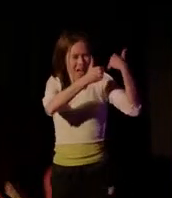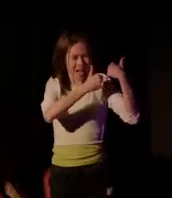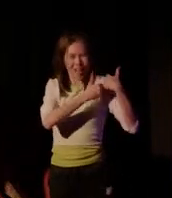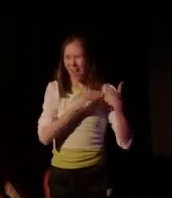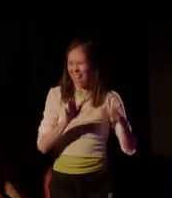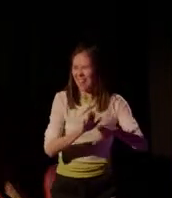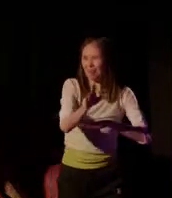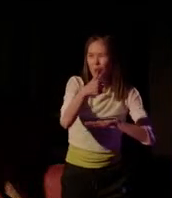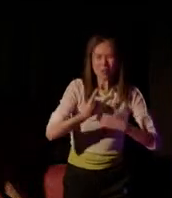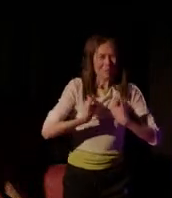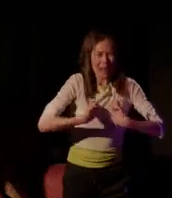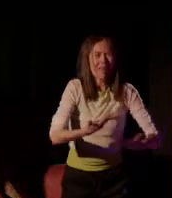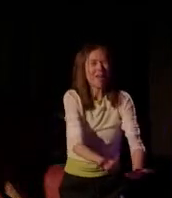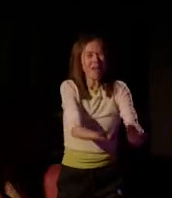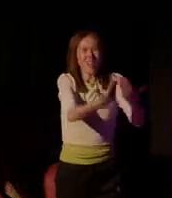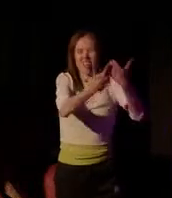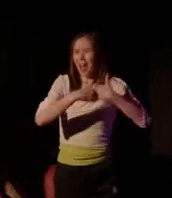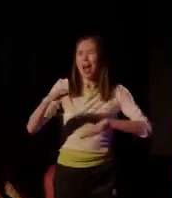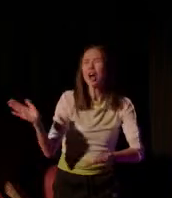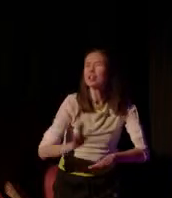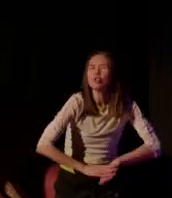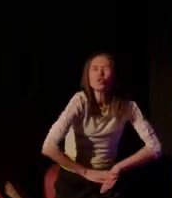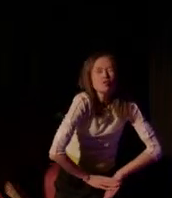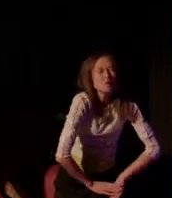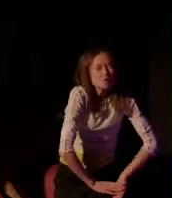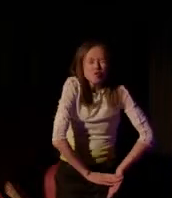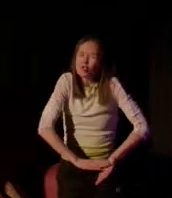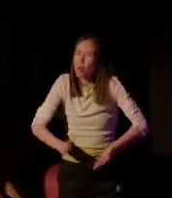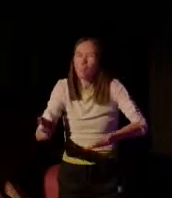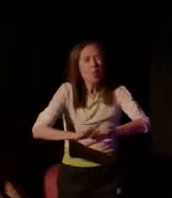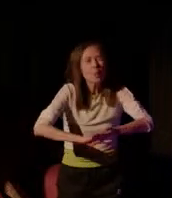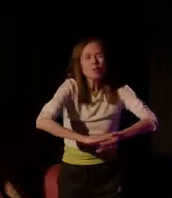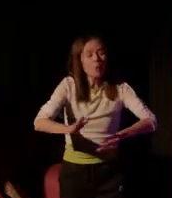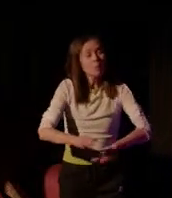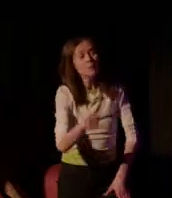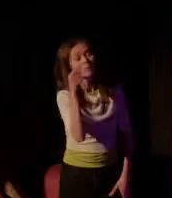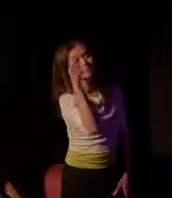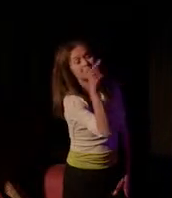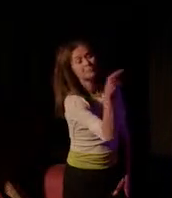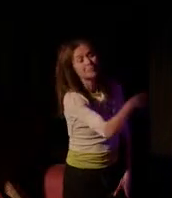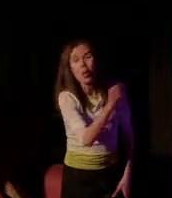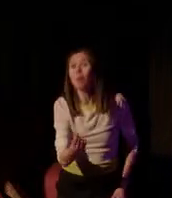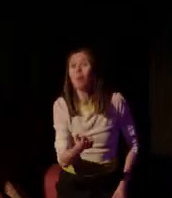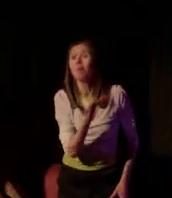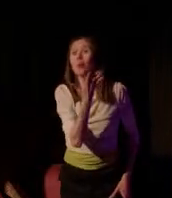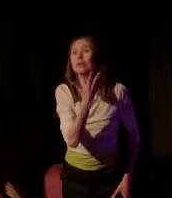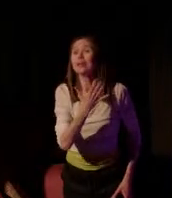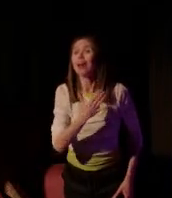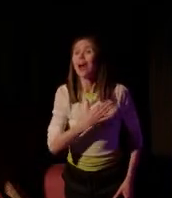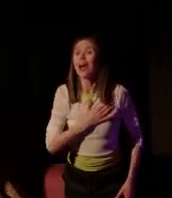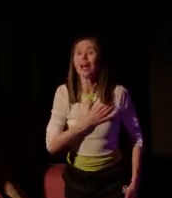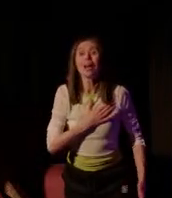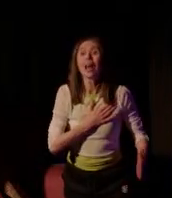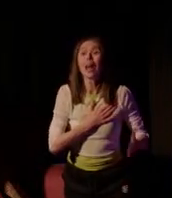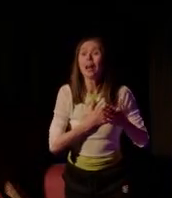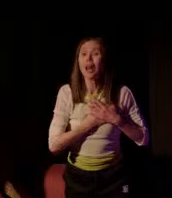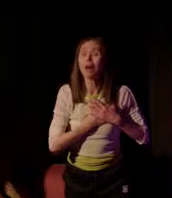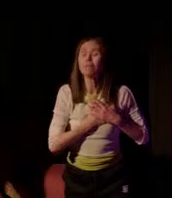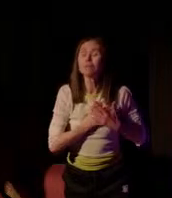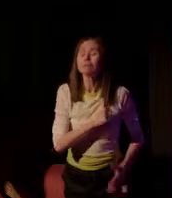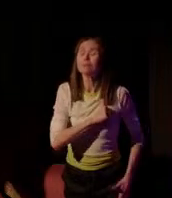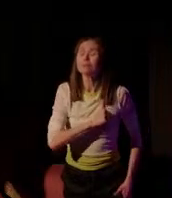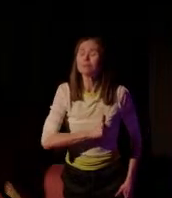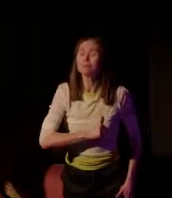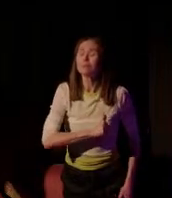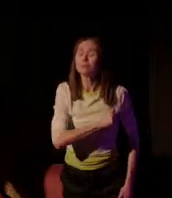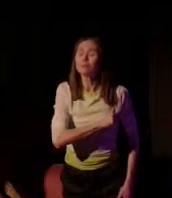rich earth holds, or the deep sea hides in unknown fathoms, will I break my oath to her, my fair